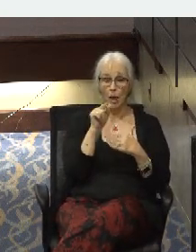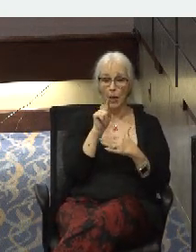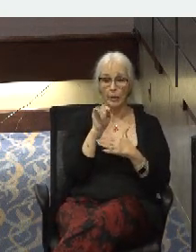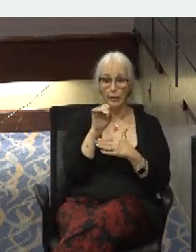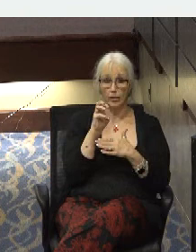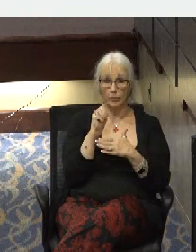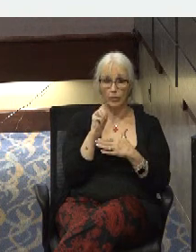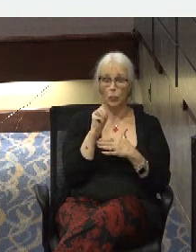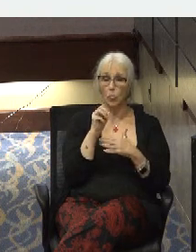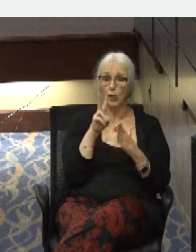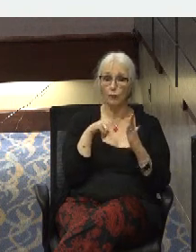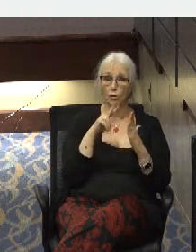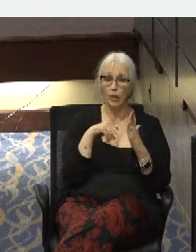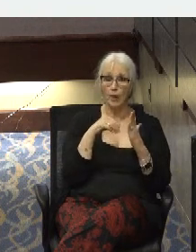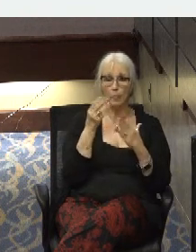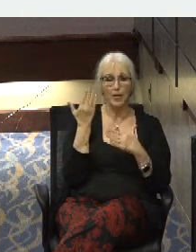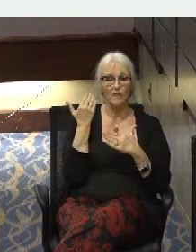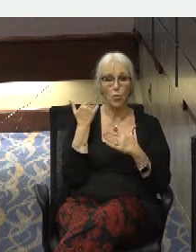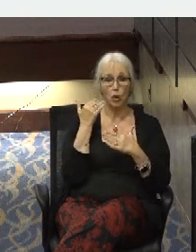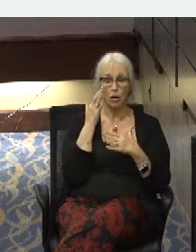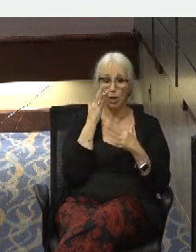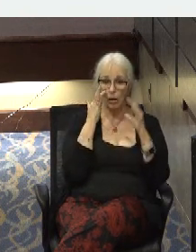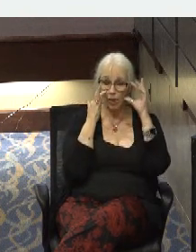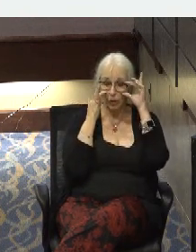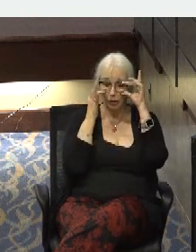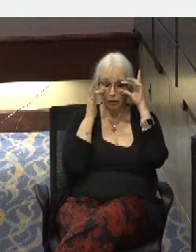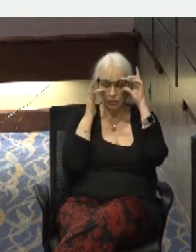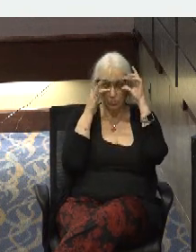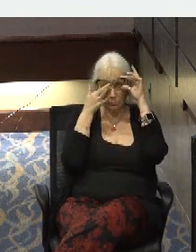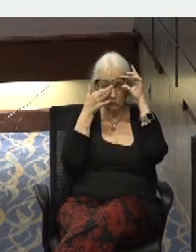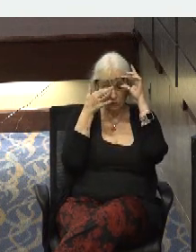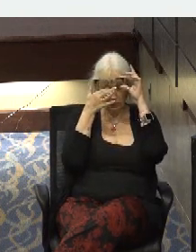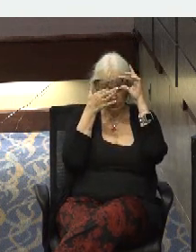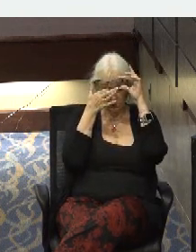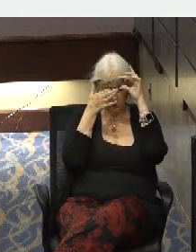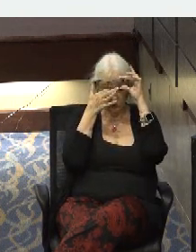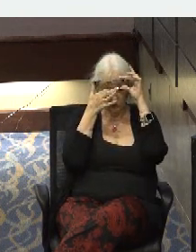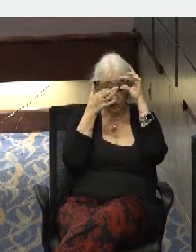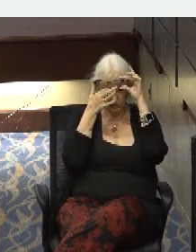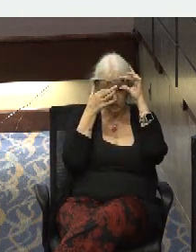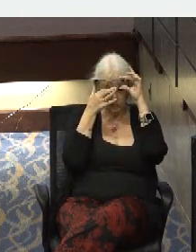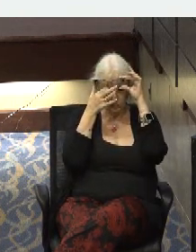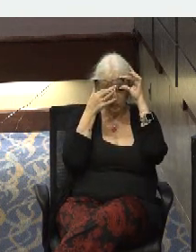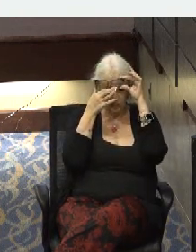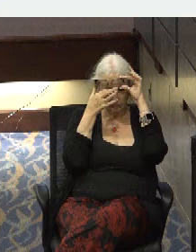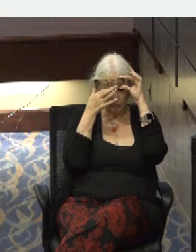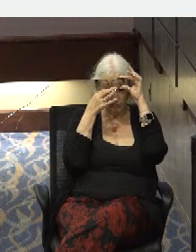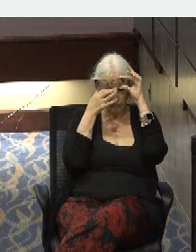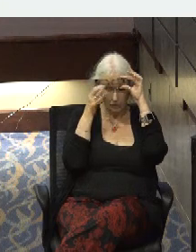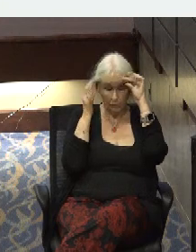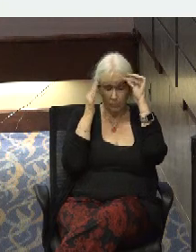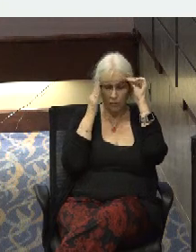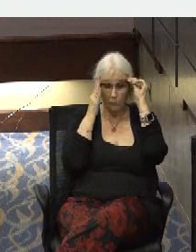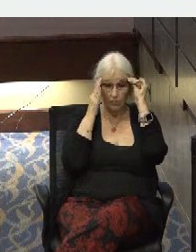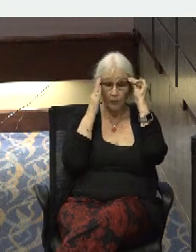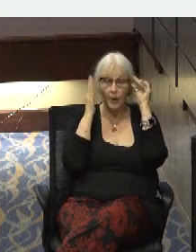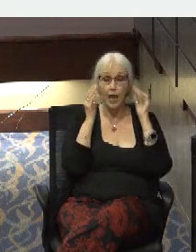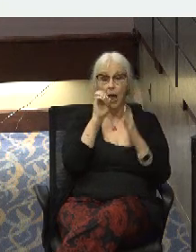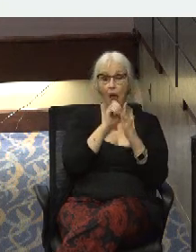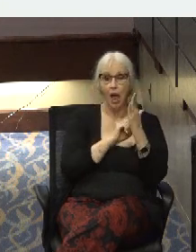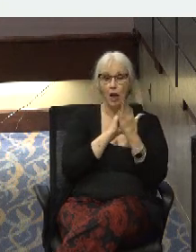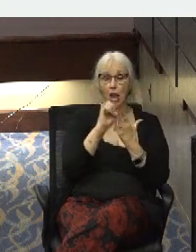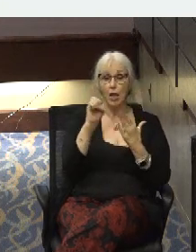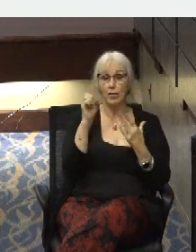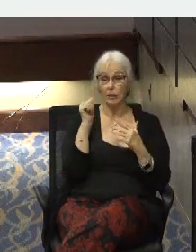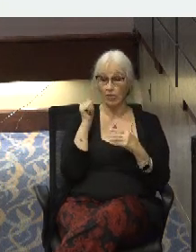we reviewed just earlier along South New Road. So this is the outline of the easements.